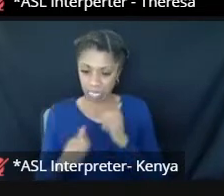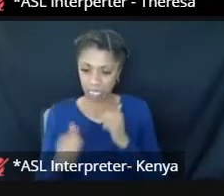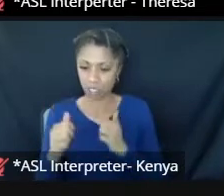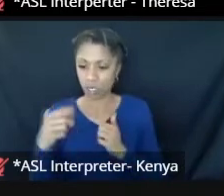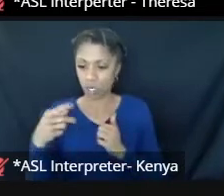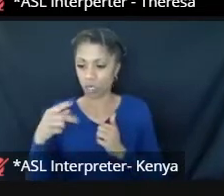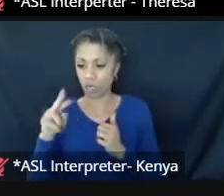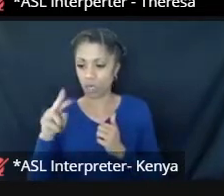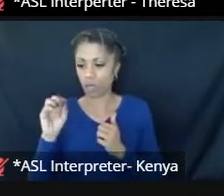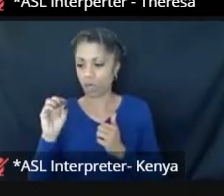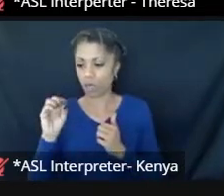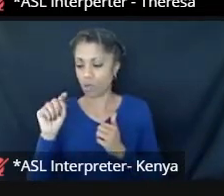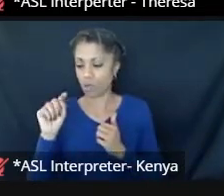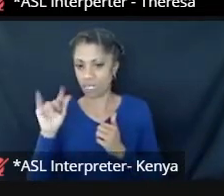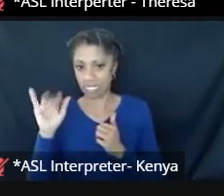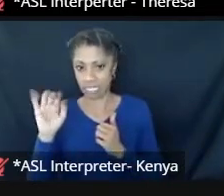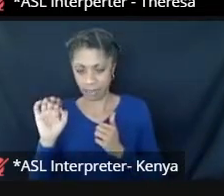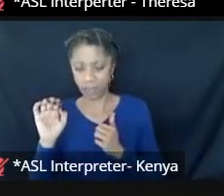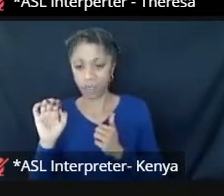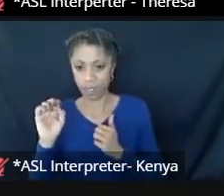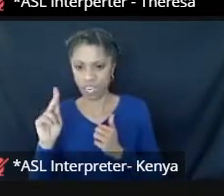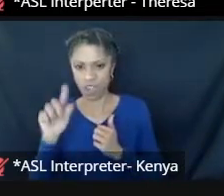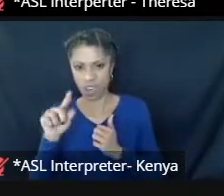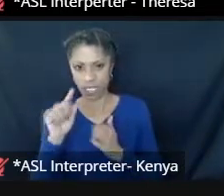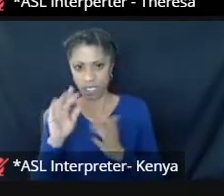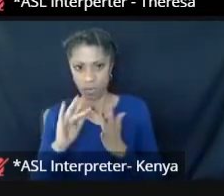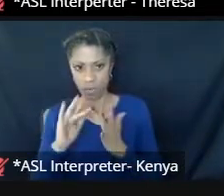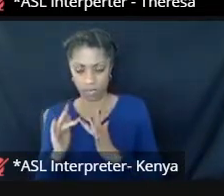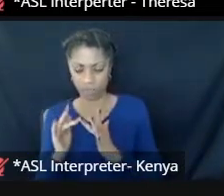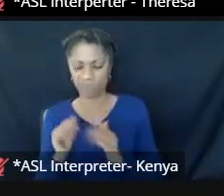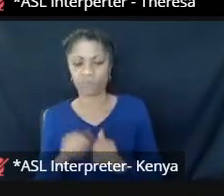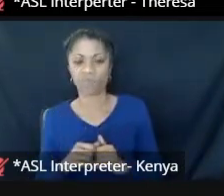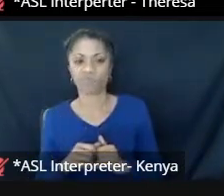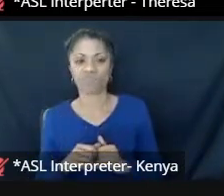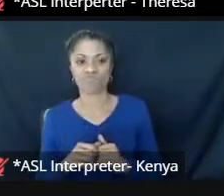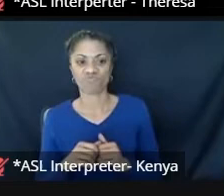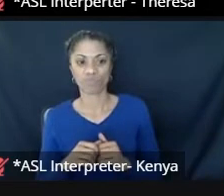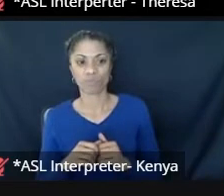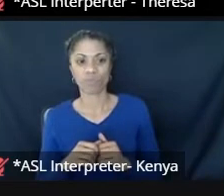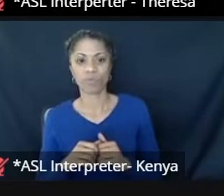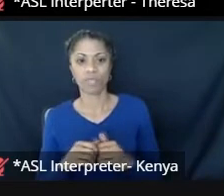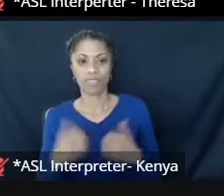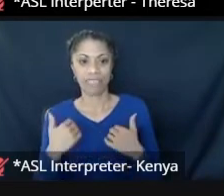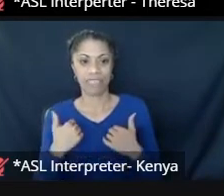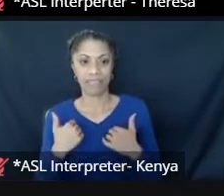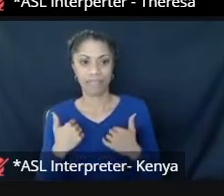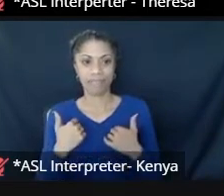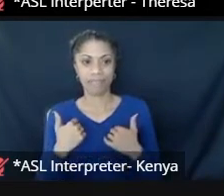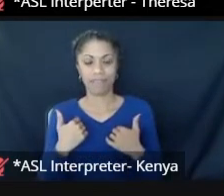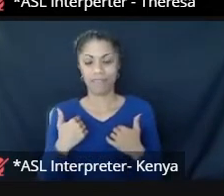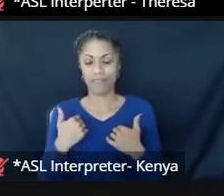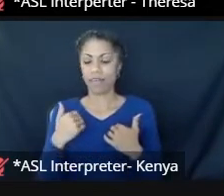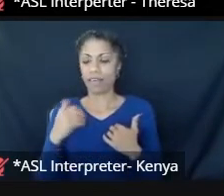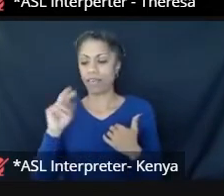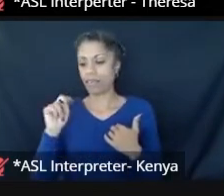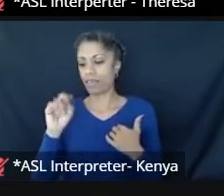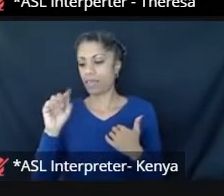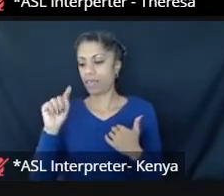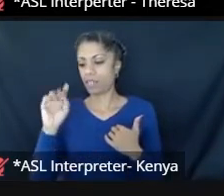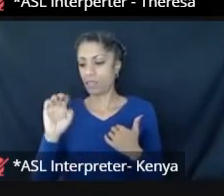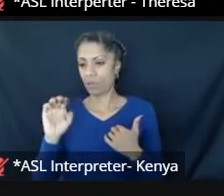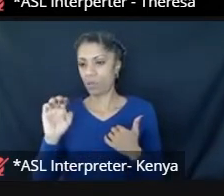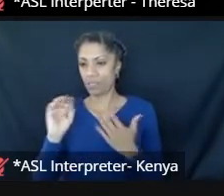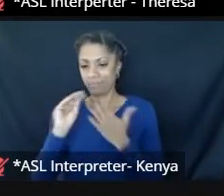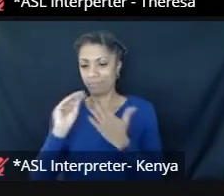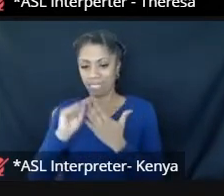And there's a note taker that is unique to each county. So this is Allen County's